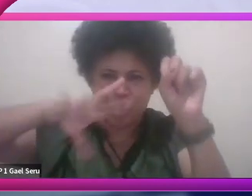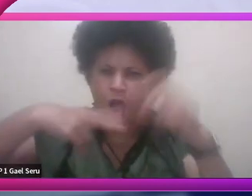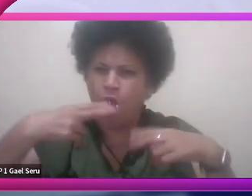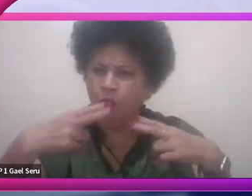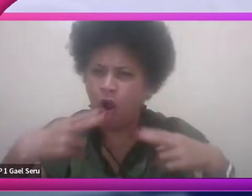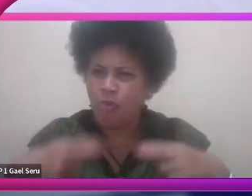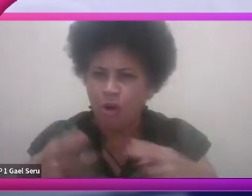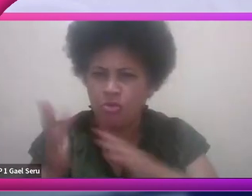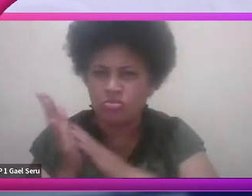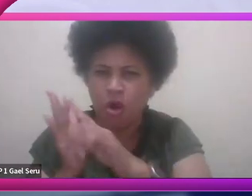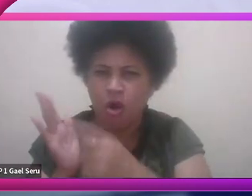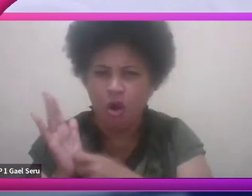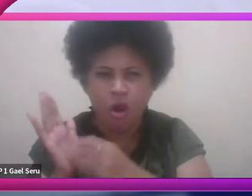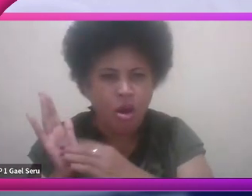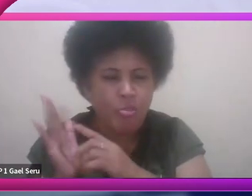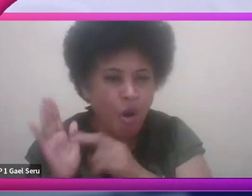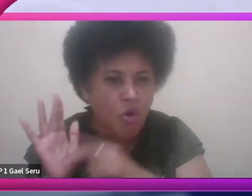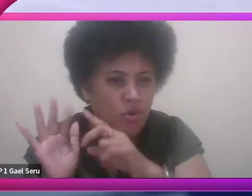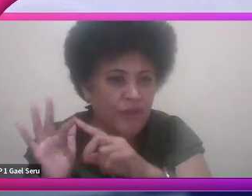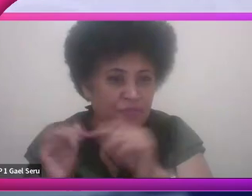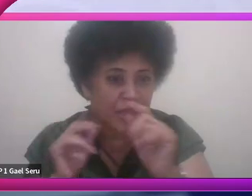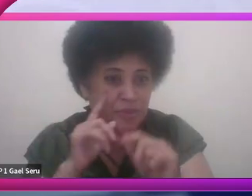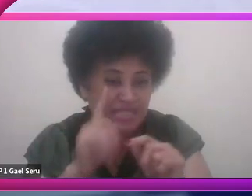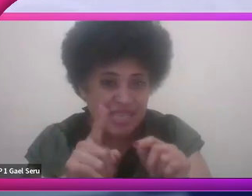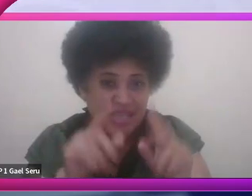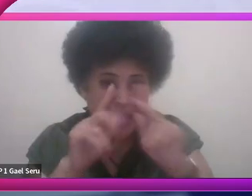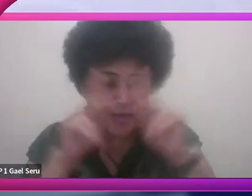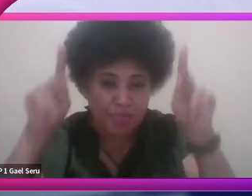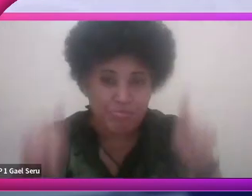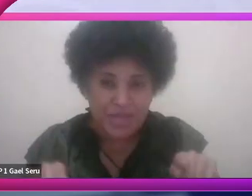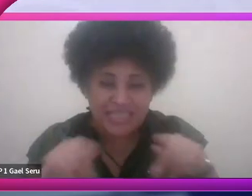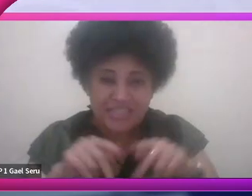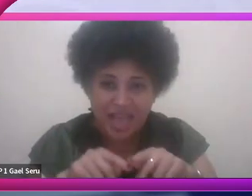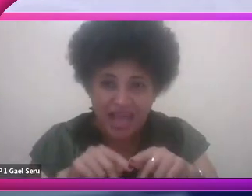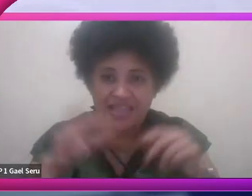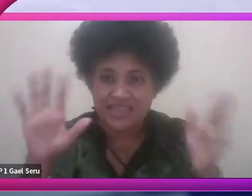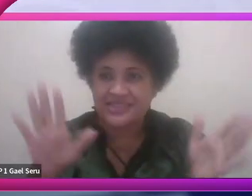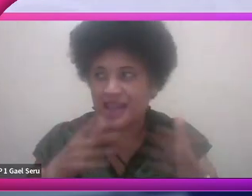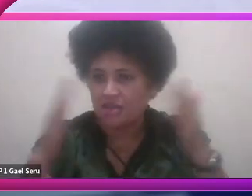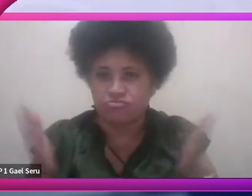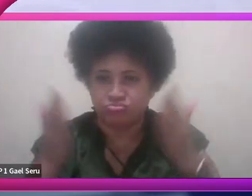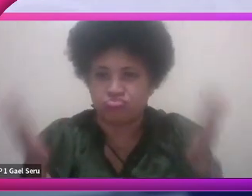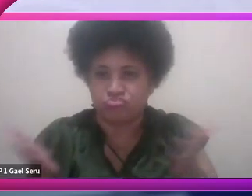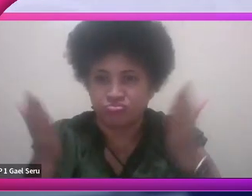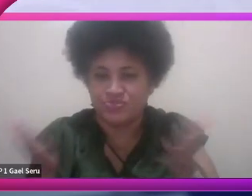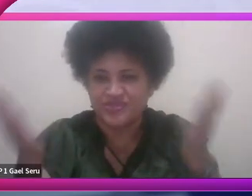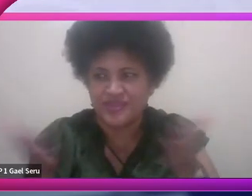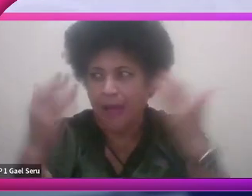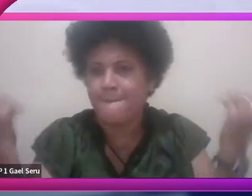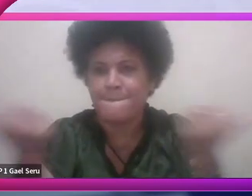you look at the picture on your right, the hormone will be released to stimulate, to trigger a lot of